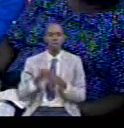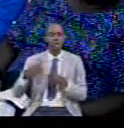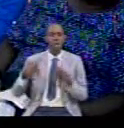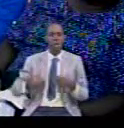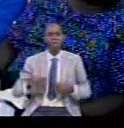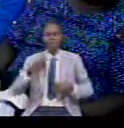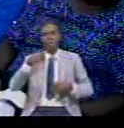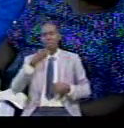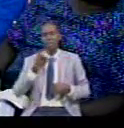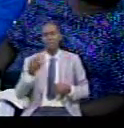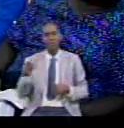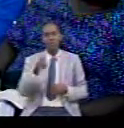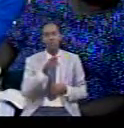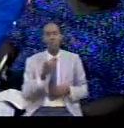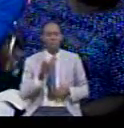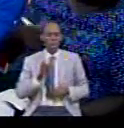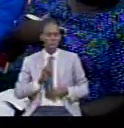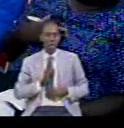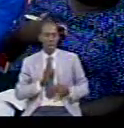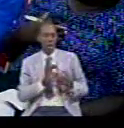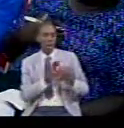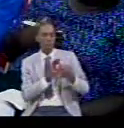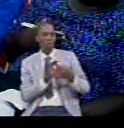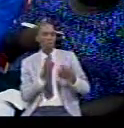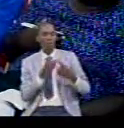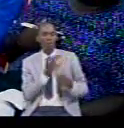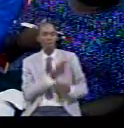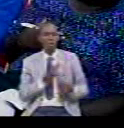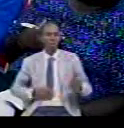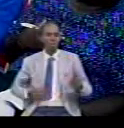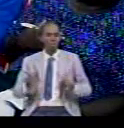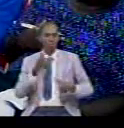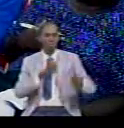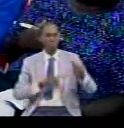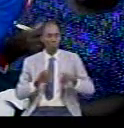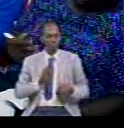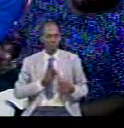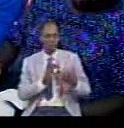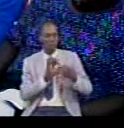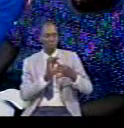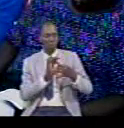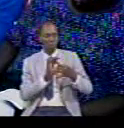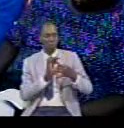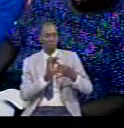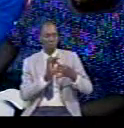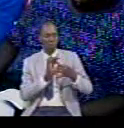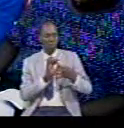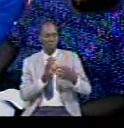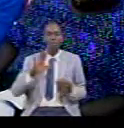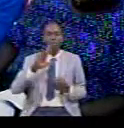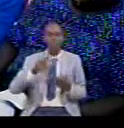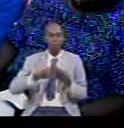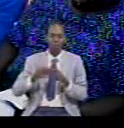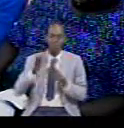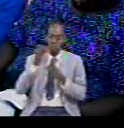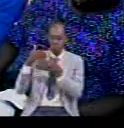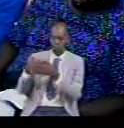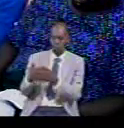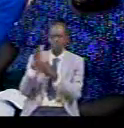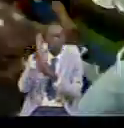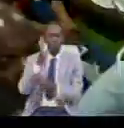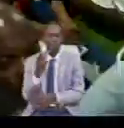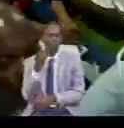to Christ. I said, I belong to Christ. And my neighbors will see. And all my friends will see. And then